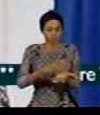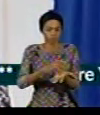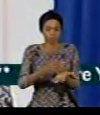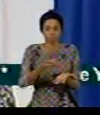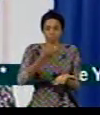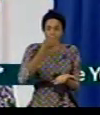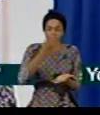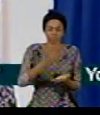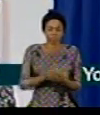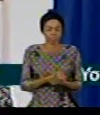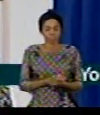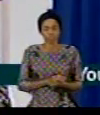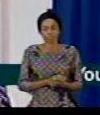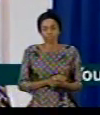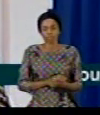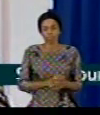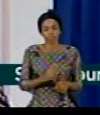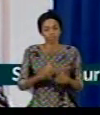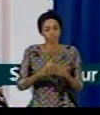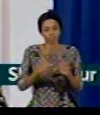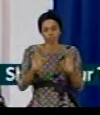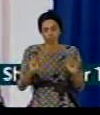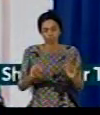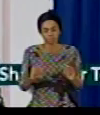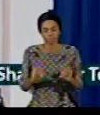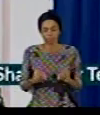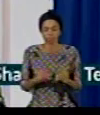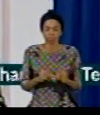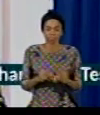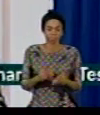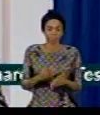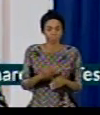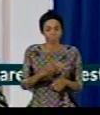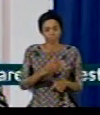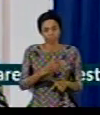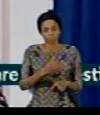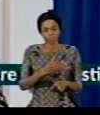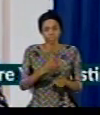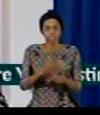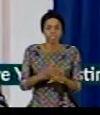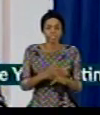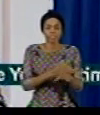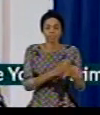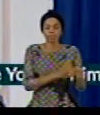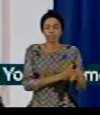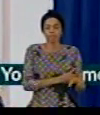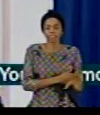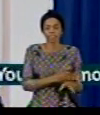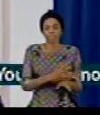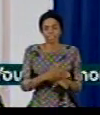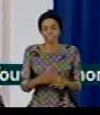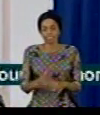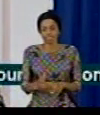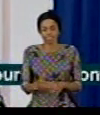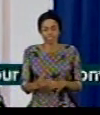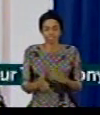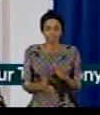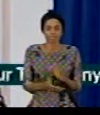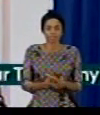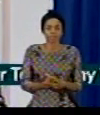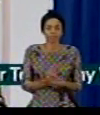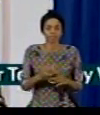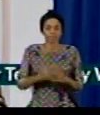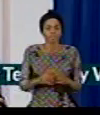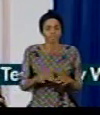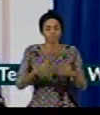So they say I should go for a test. I go for a test and take English medicine.